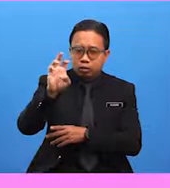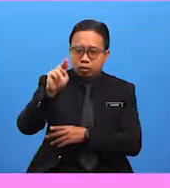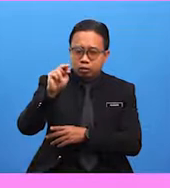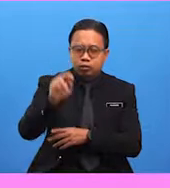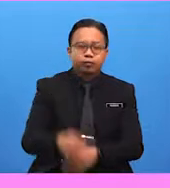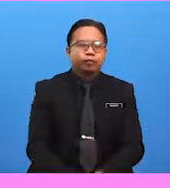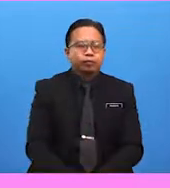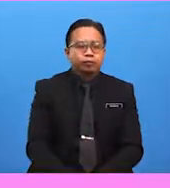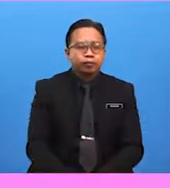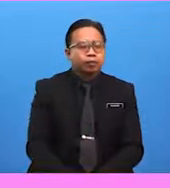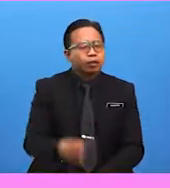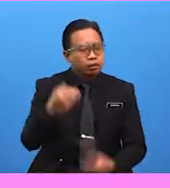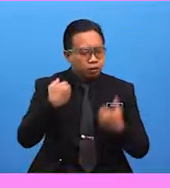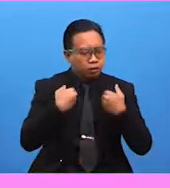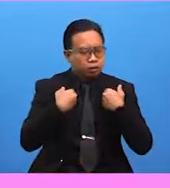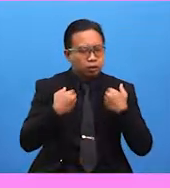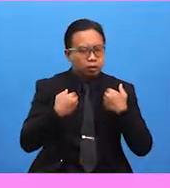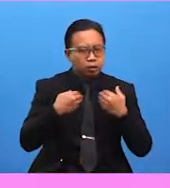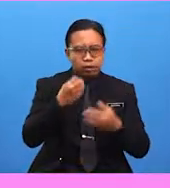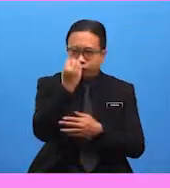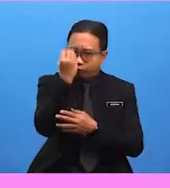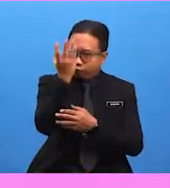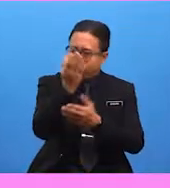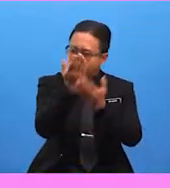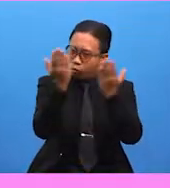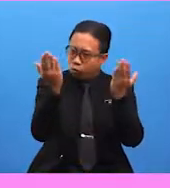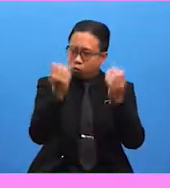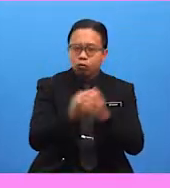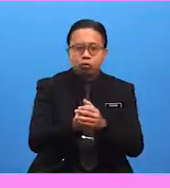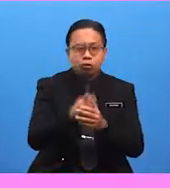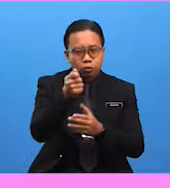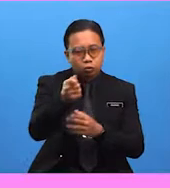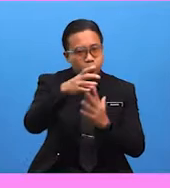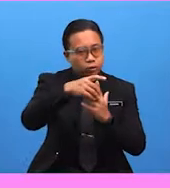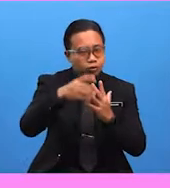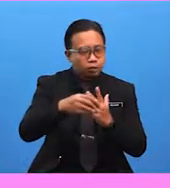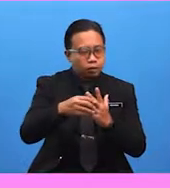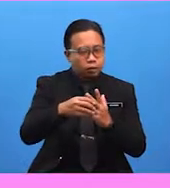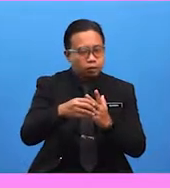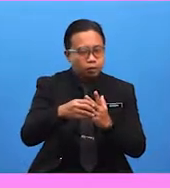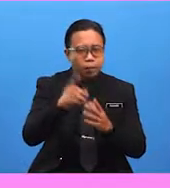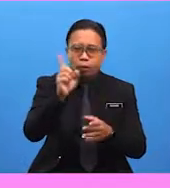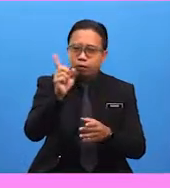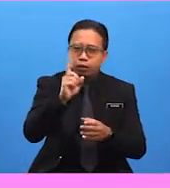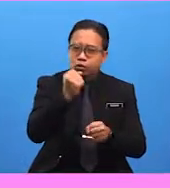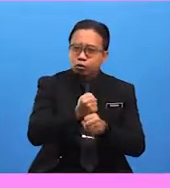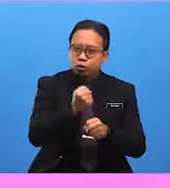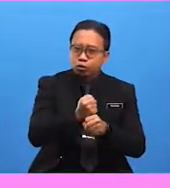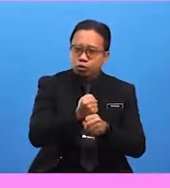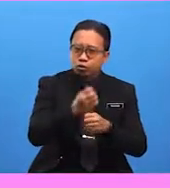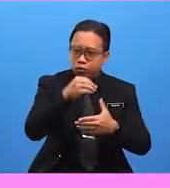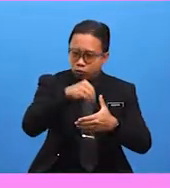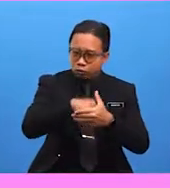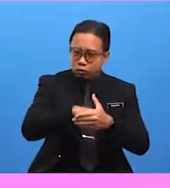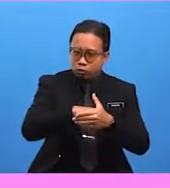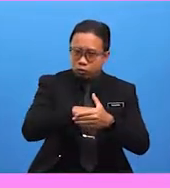crucial information will help you to decide on which course to enroll